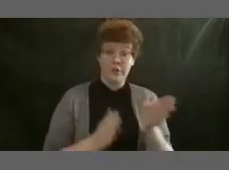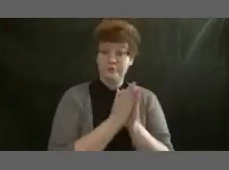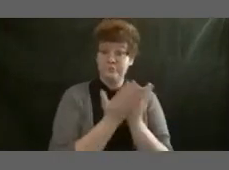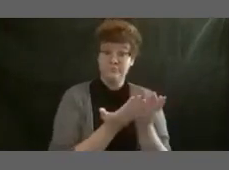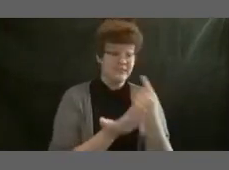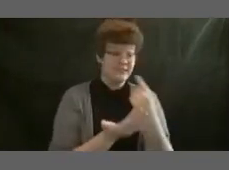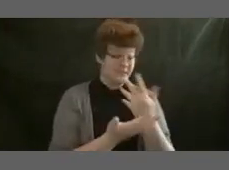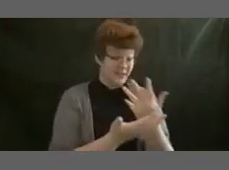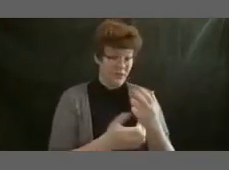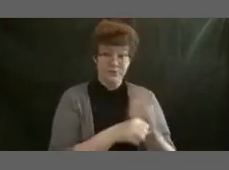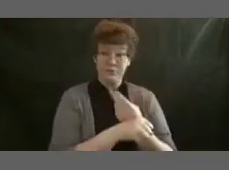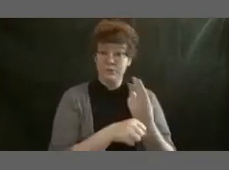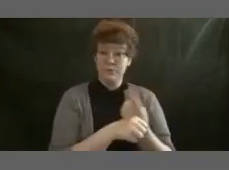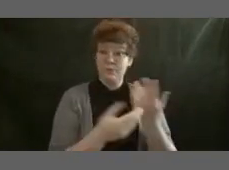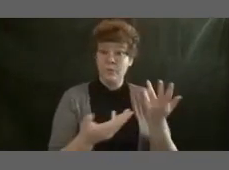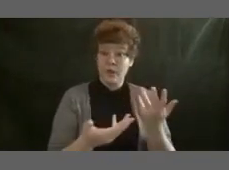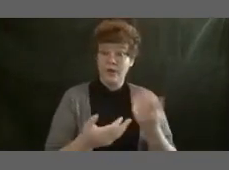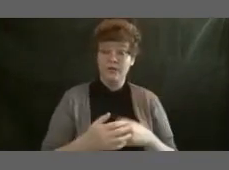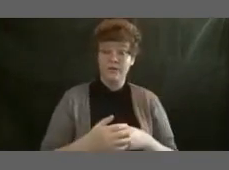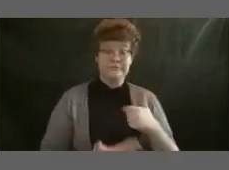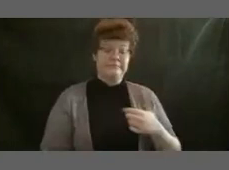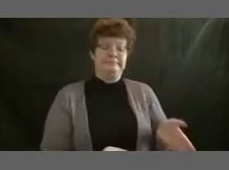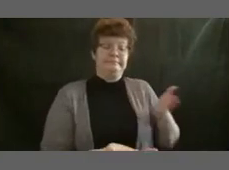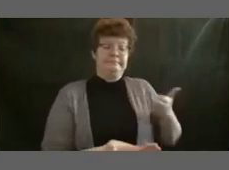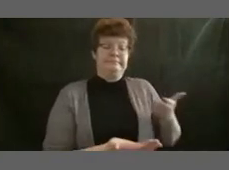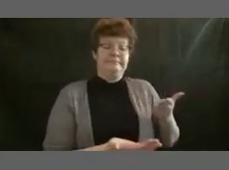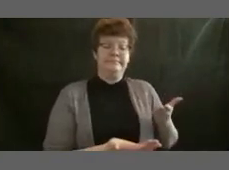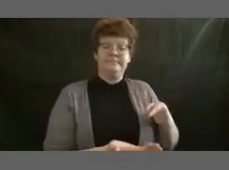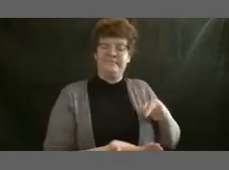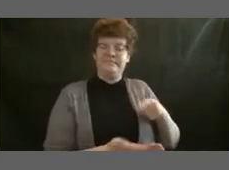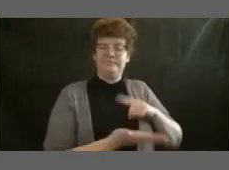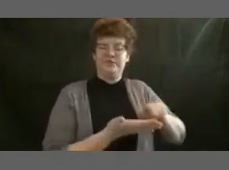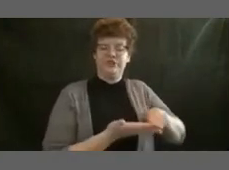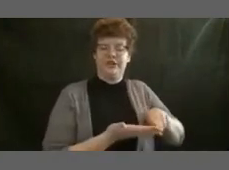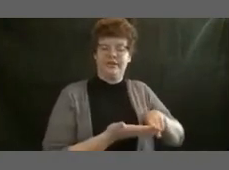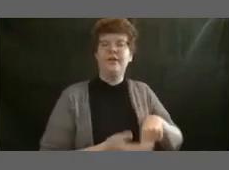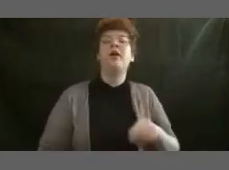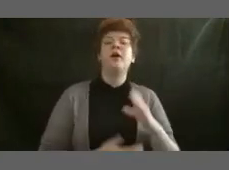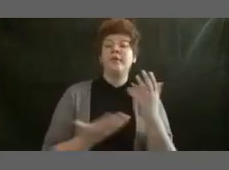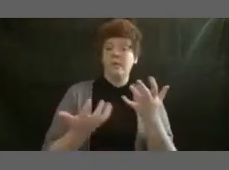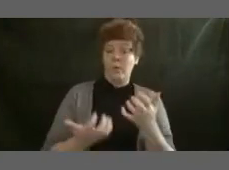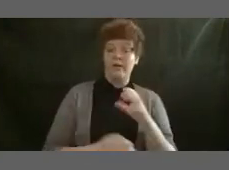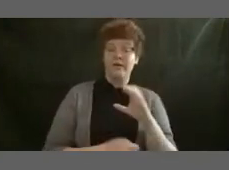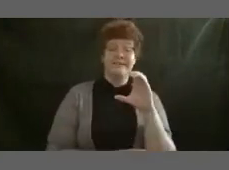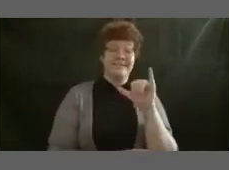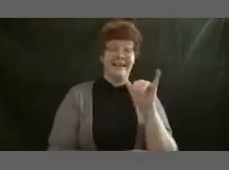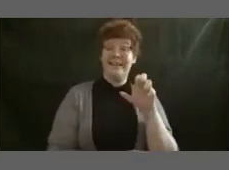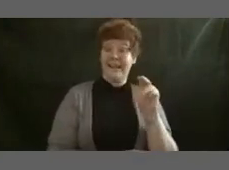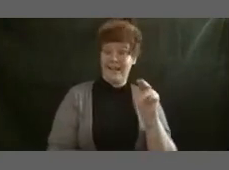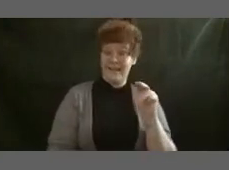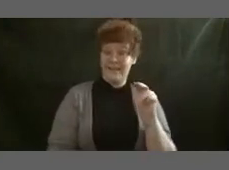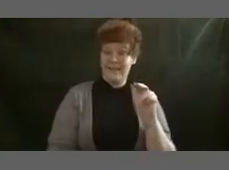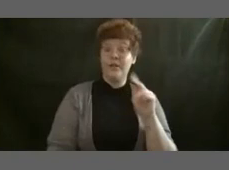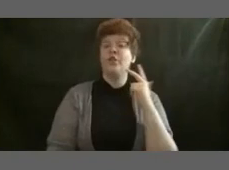now, I got to look in the book so I can see one. They want cyan to be 3. So I'm going to go